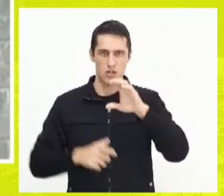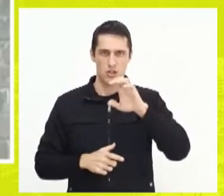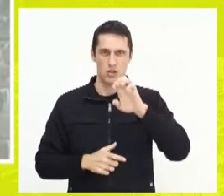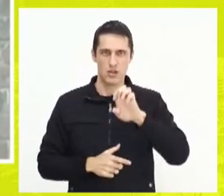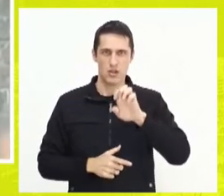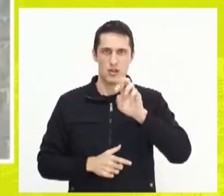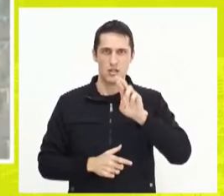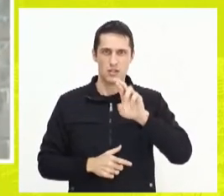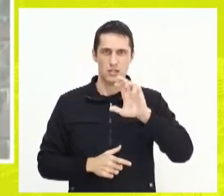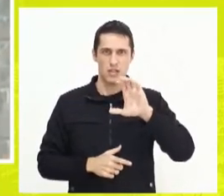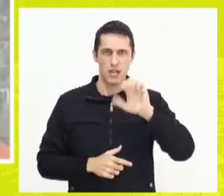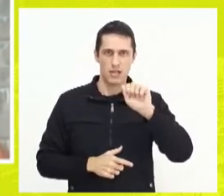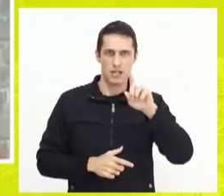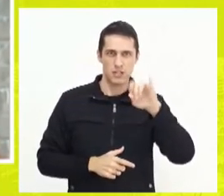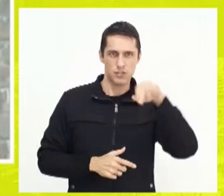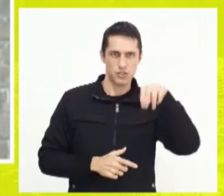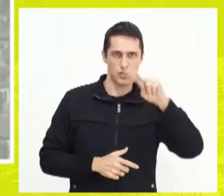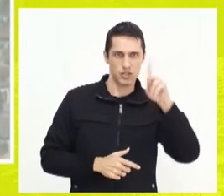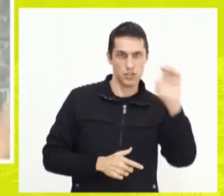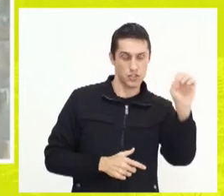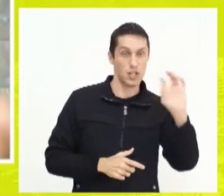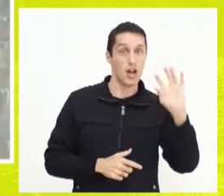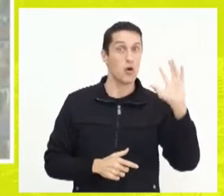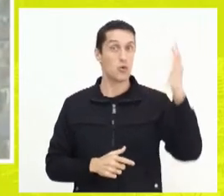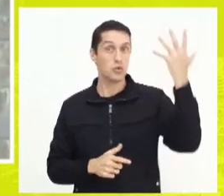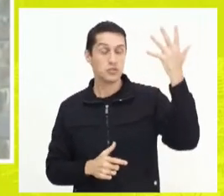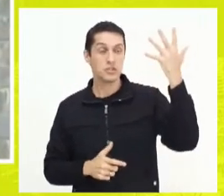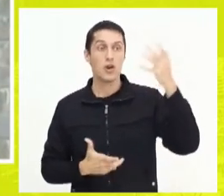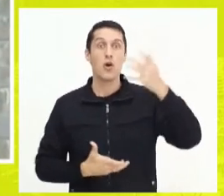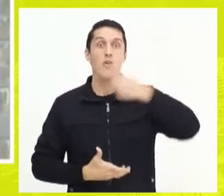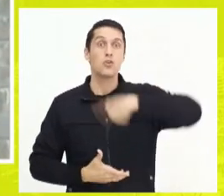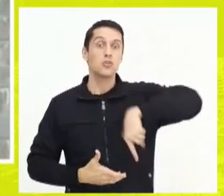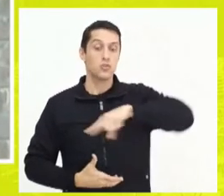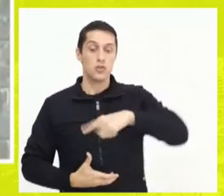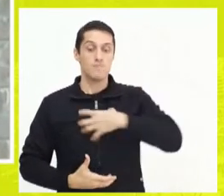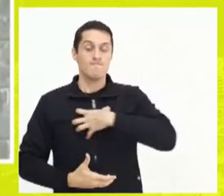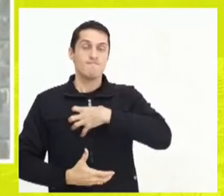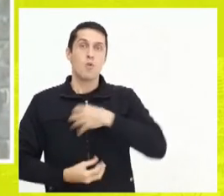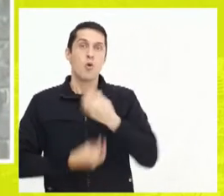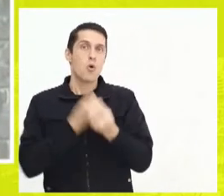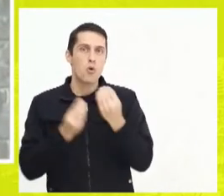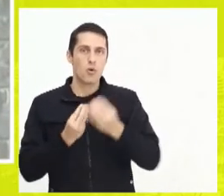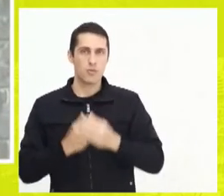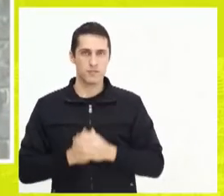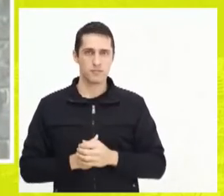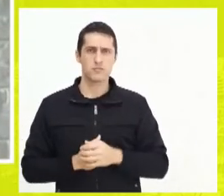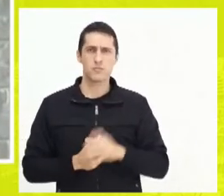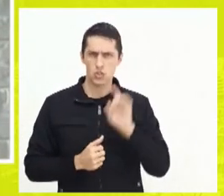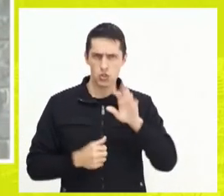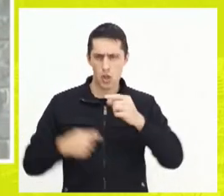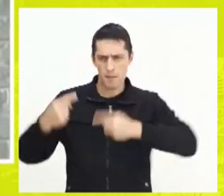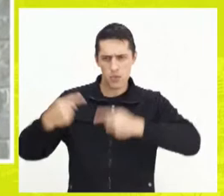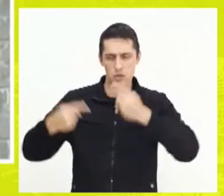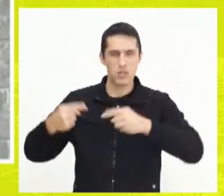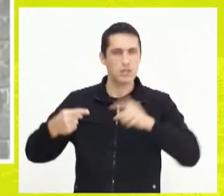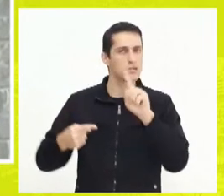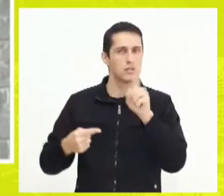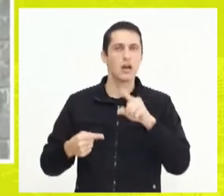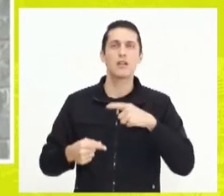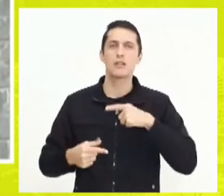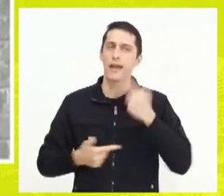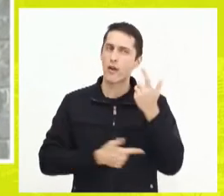fans uh how do we deal not just with the political coverage but many other coverages which are really